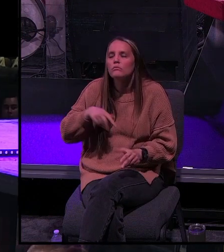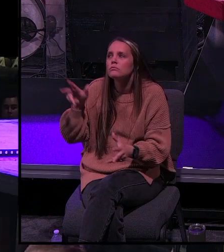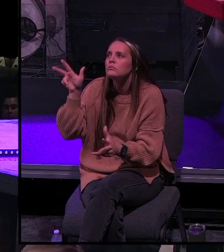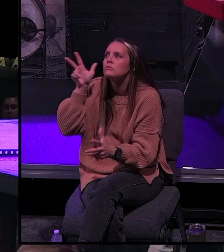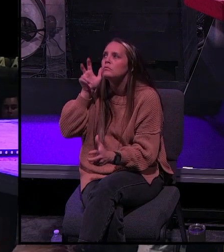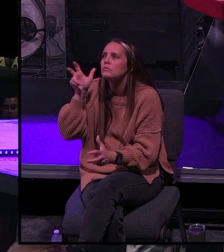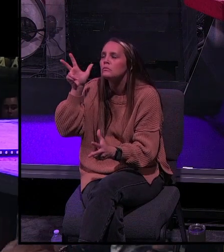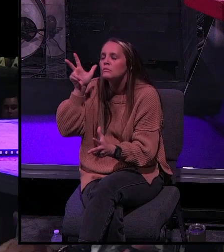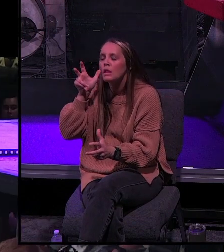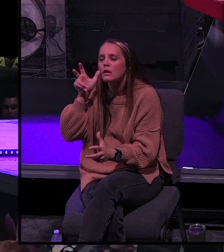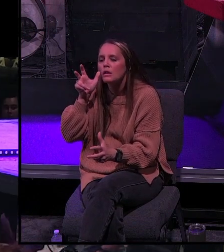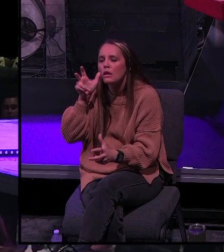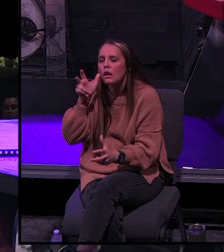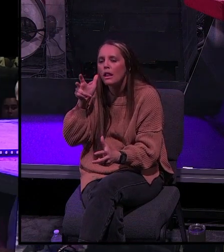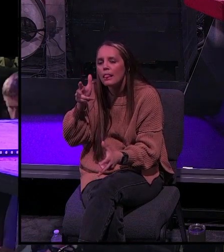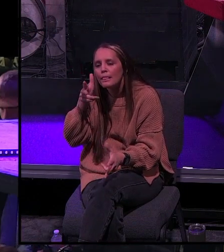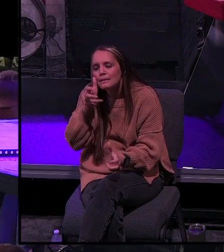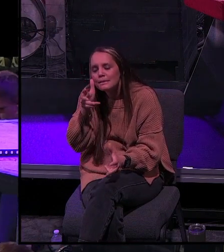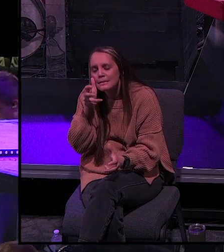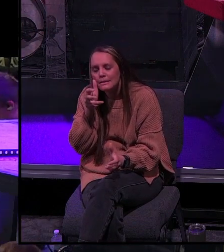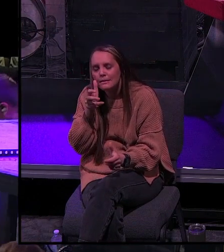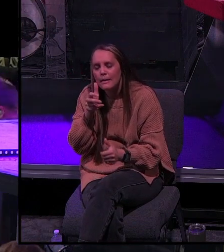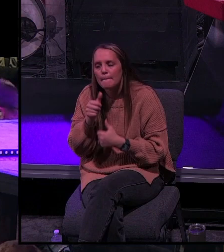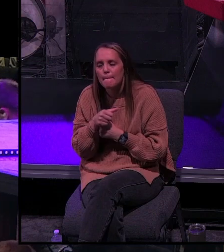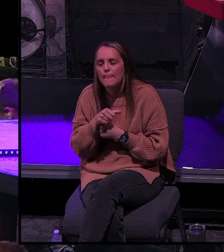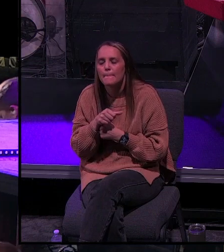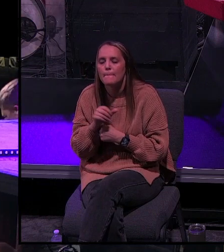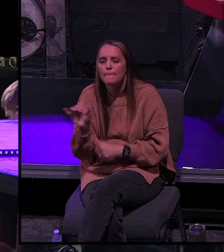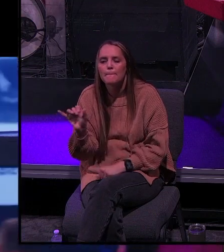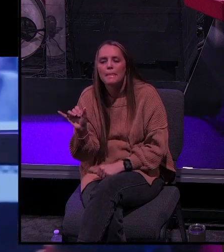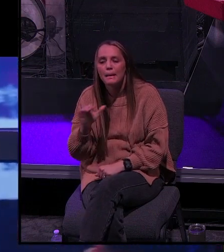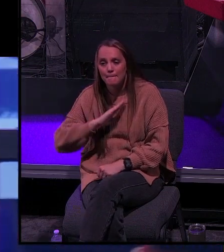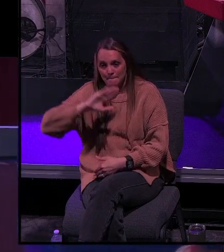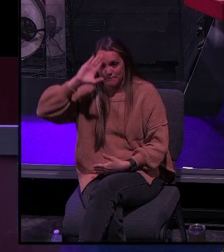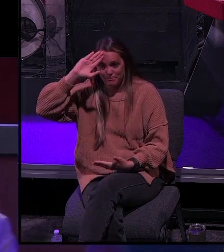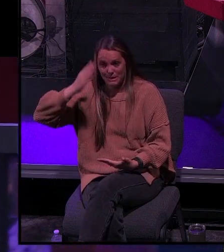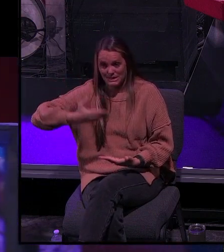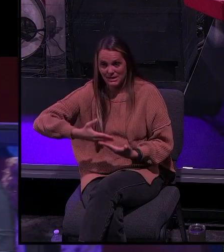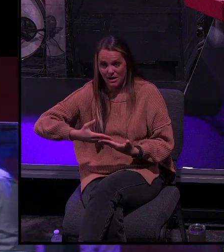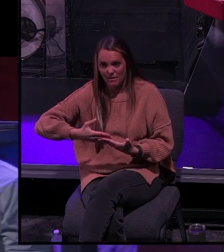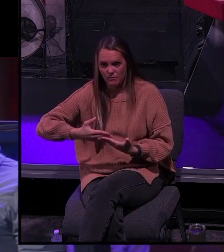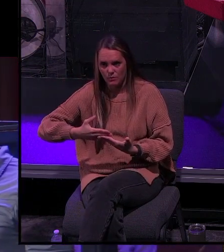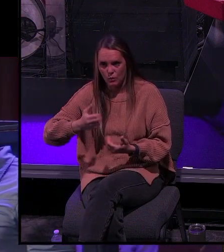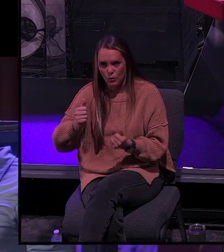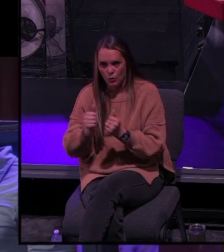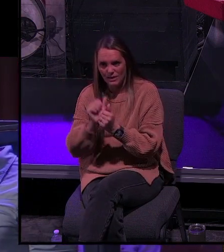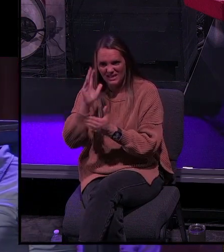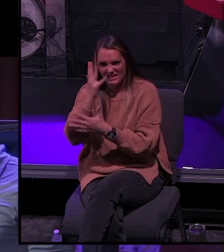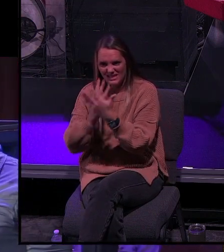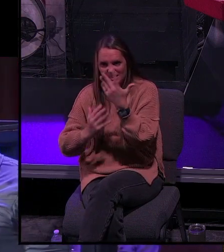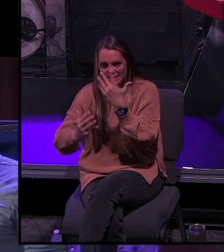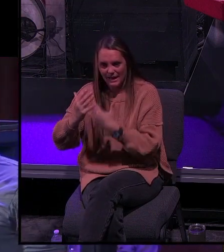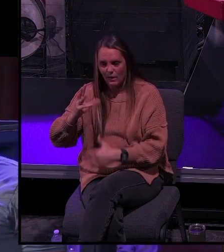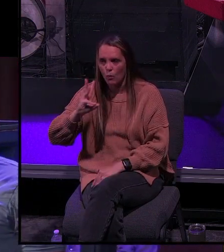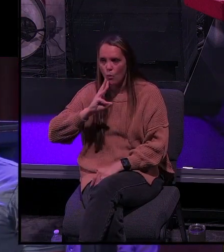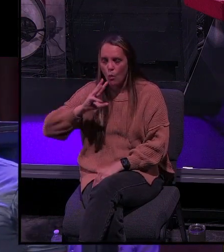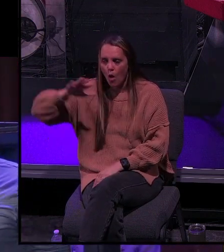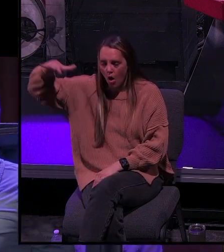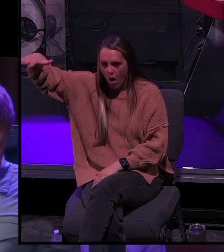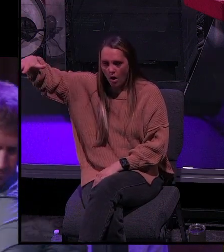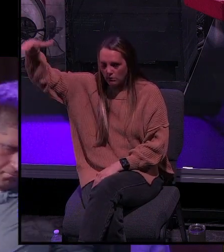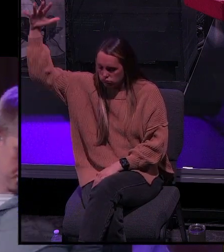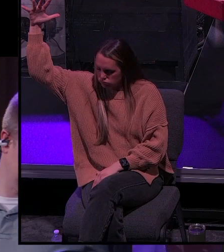And I mean listened. Just like my son went with his hand over the water, he fully